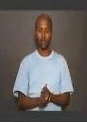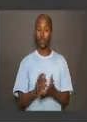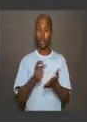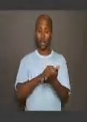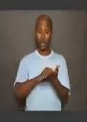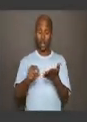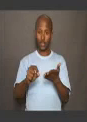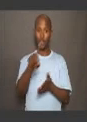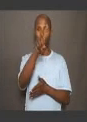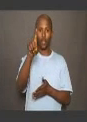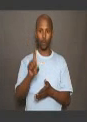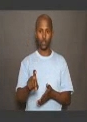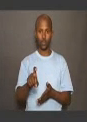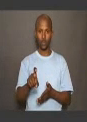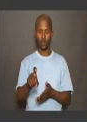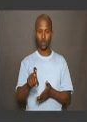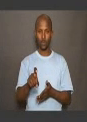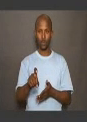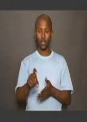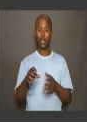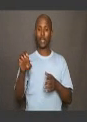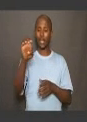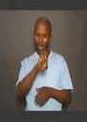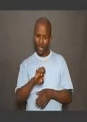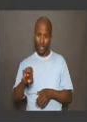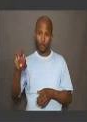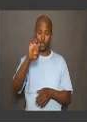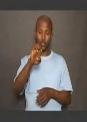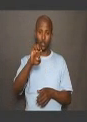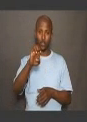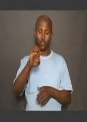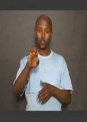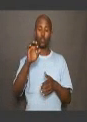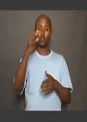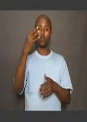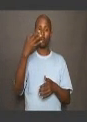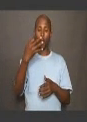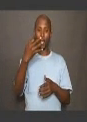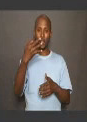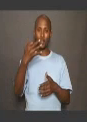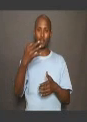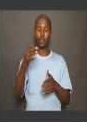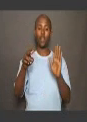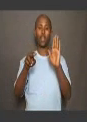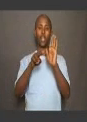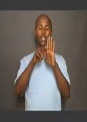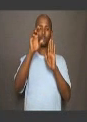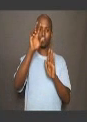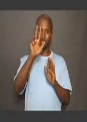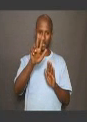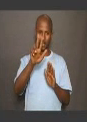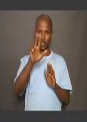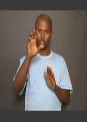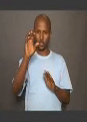Write the equation of an ellipse whose foci are